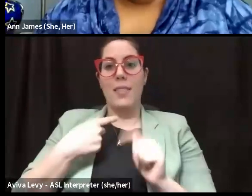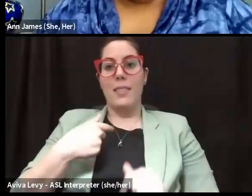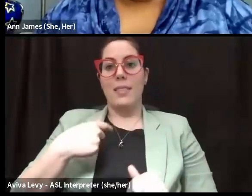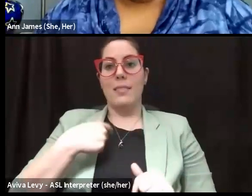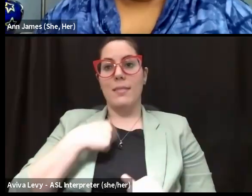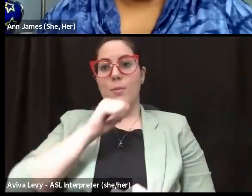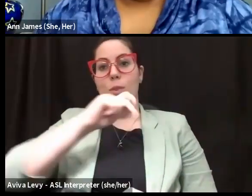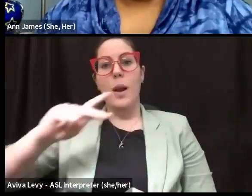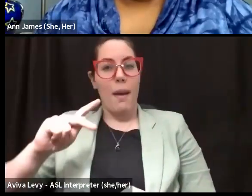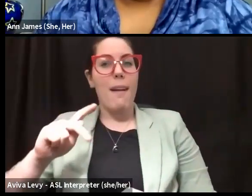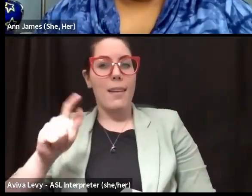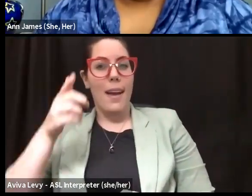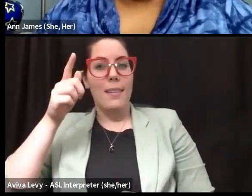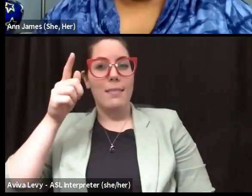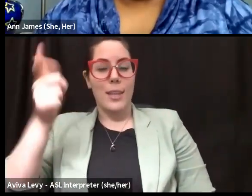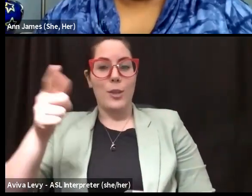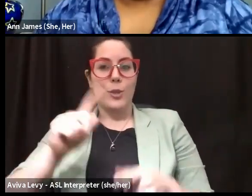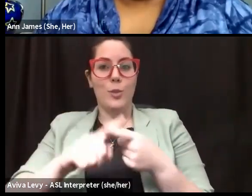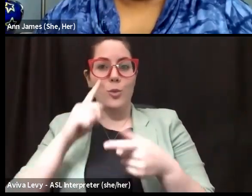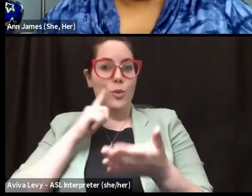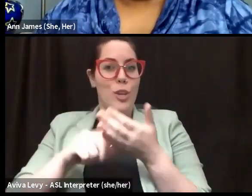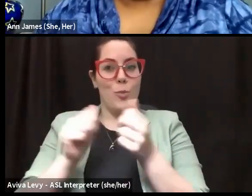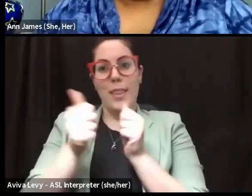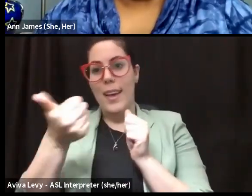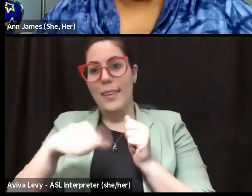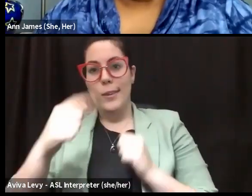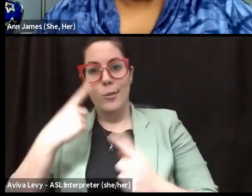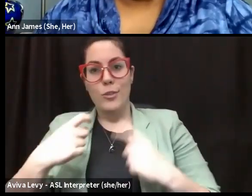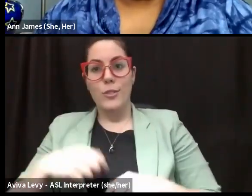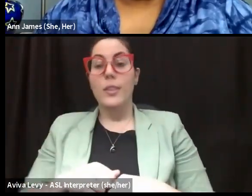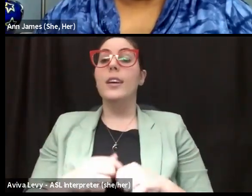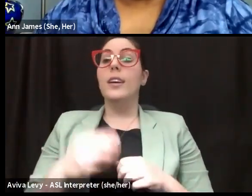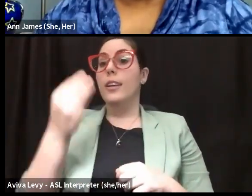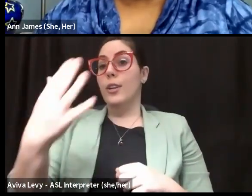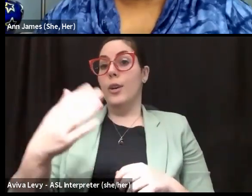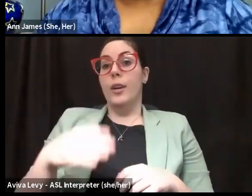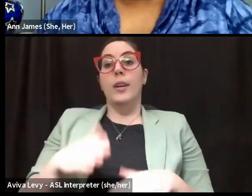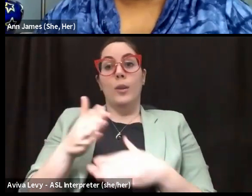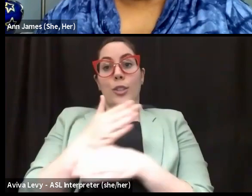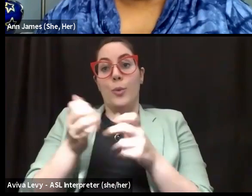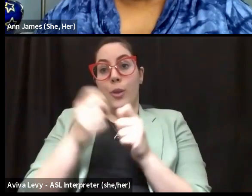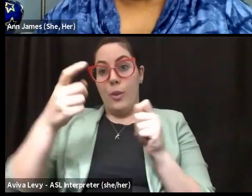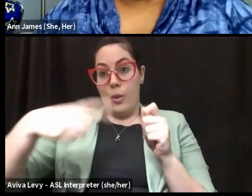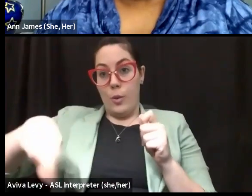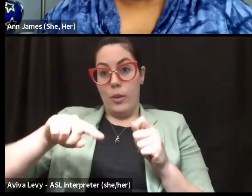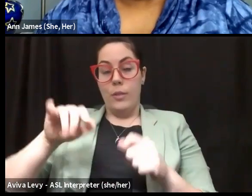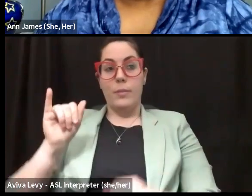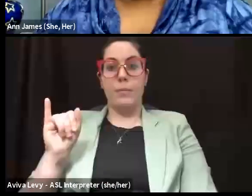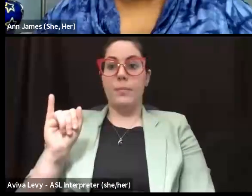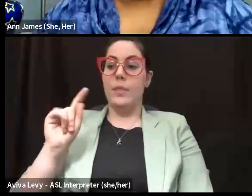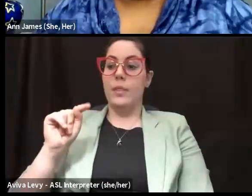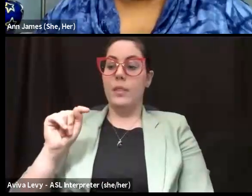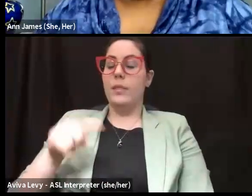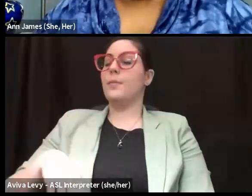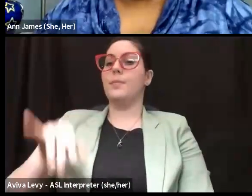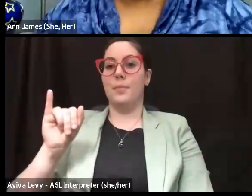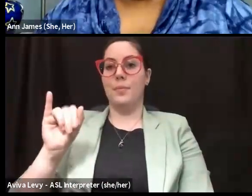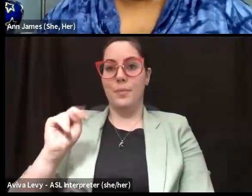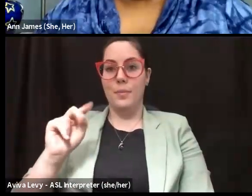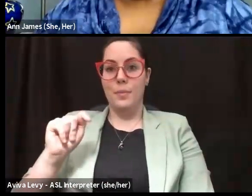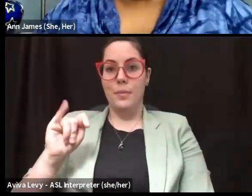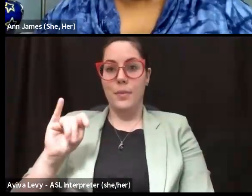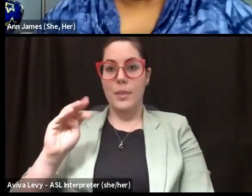But before I go, for those newer to this kind of work, I want to share with you that intimacy choreography and direction is the